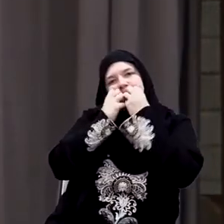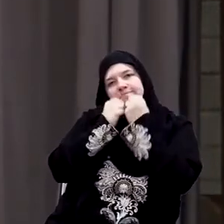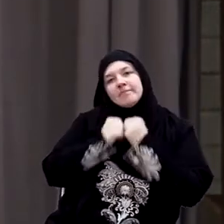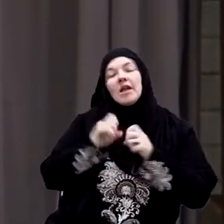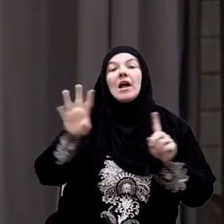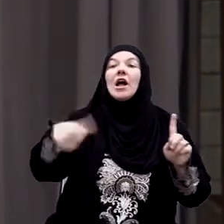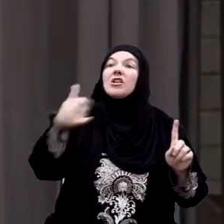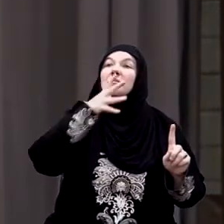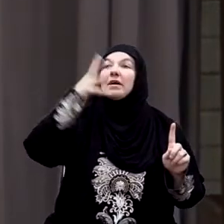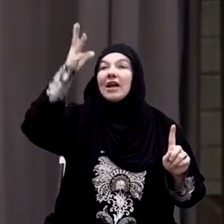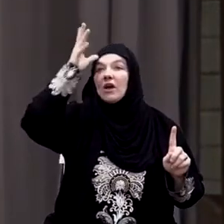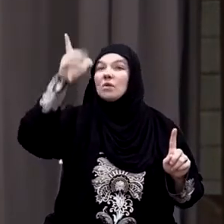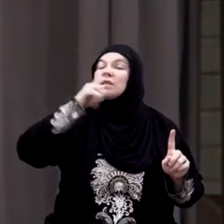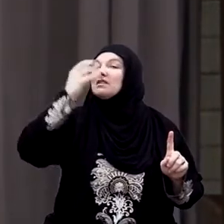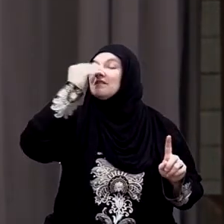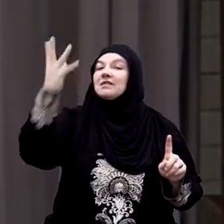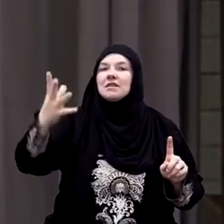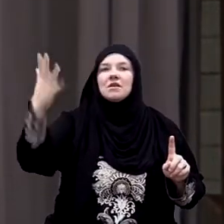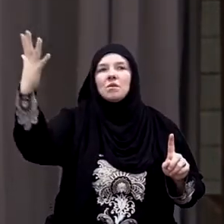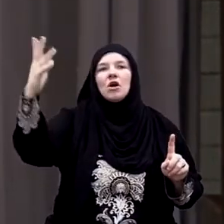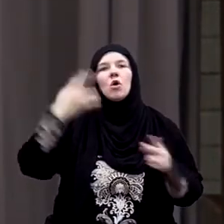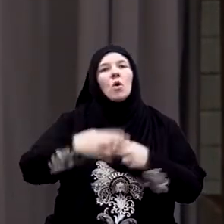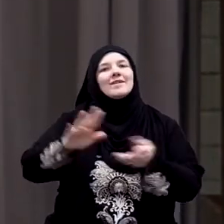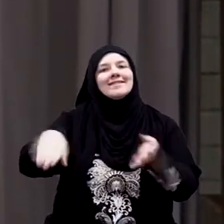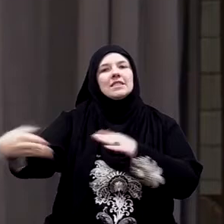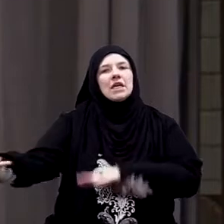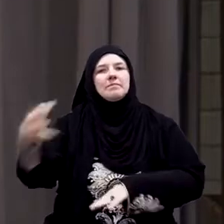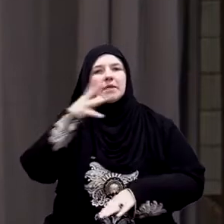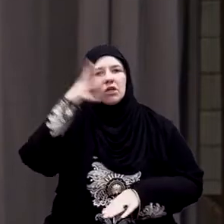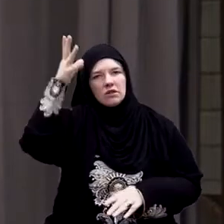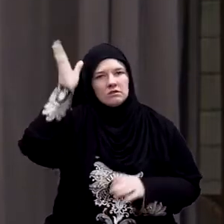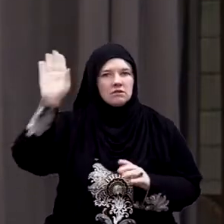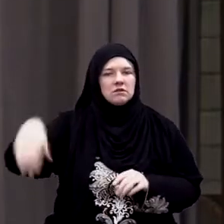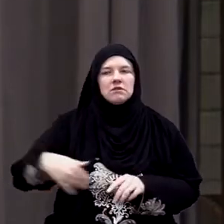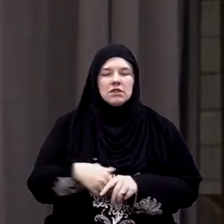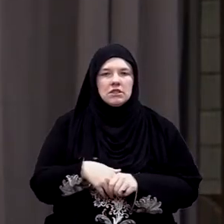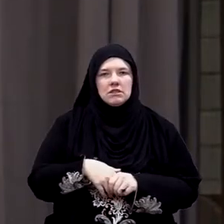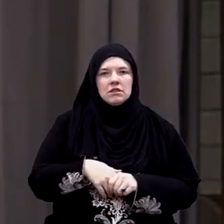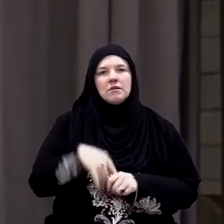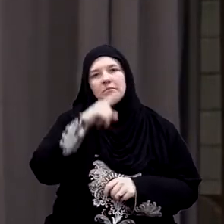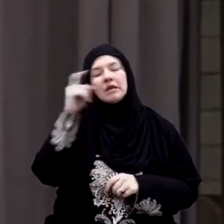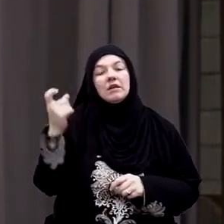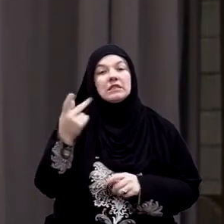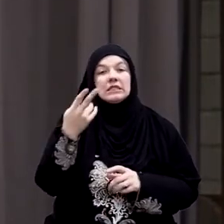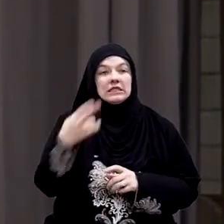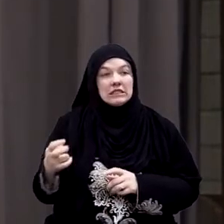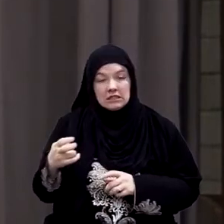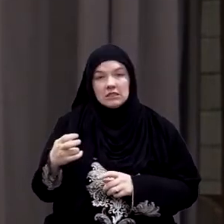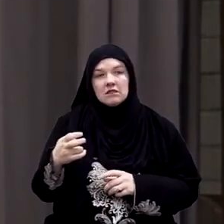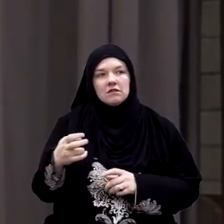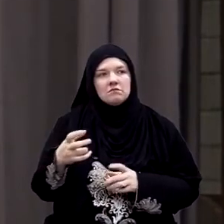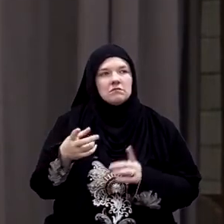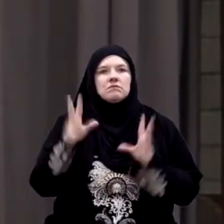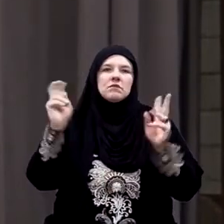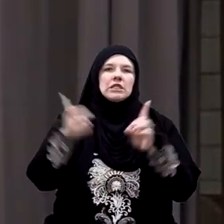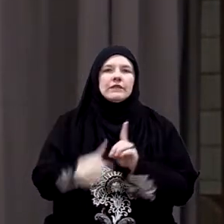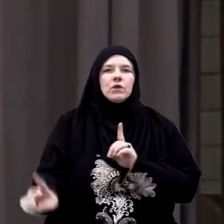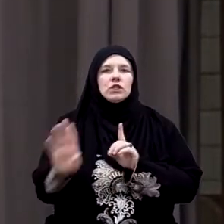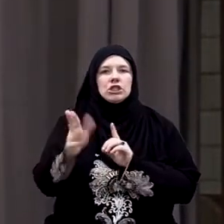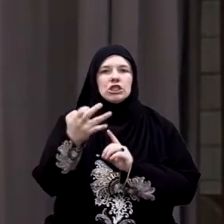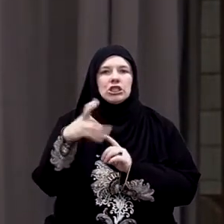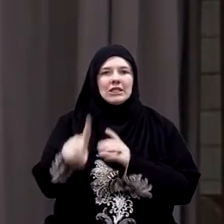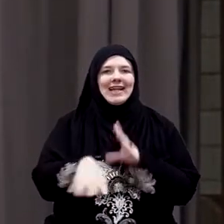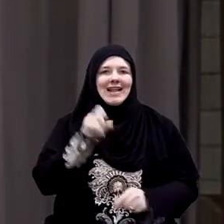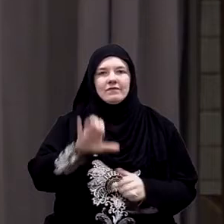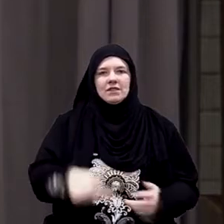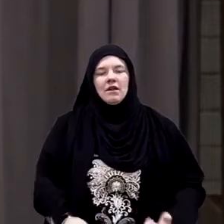other parent who doesn't care is a dead parent, because he has effectively divorced his children out